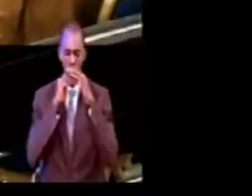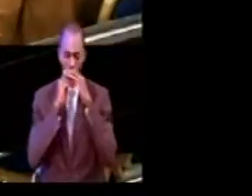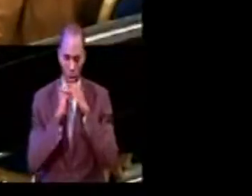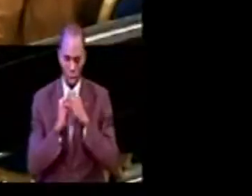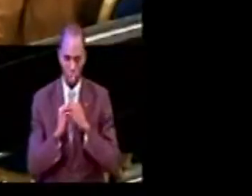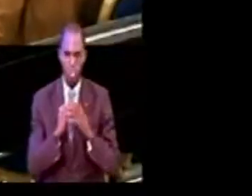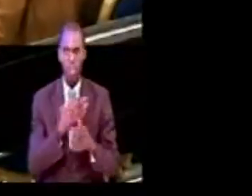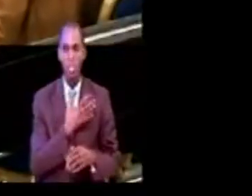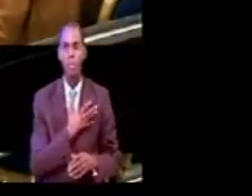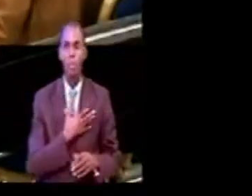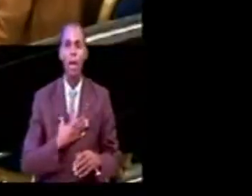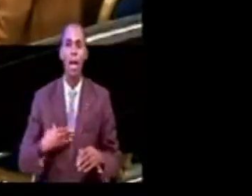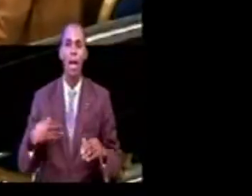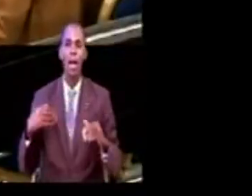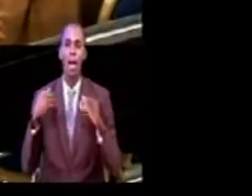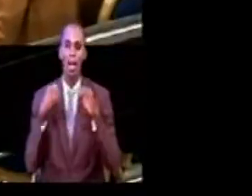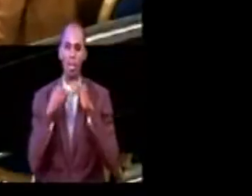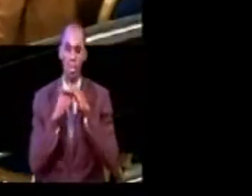jesus